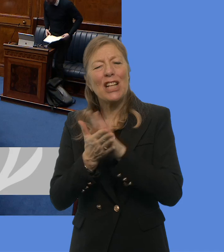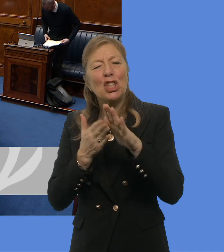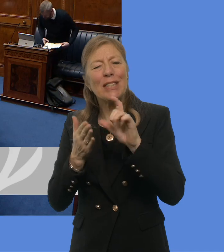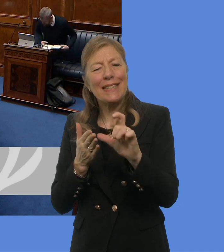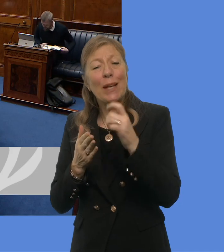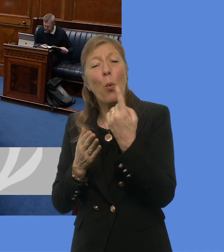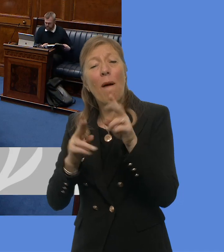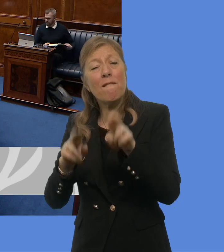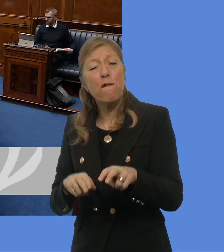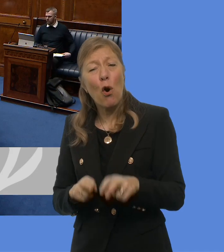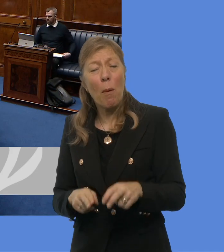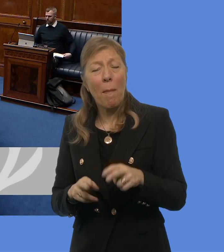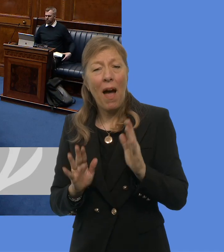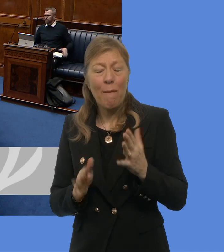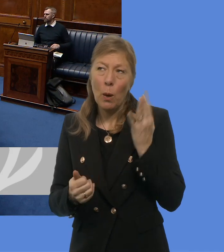cracks. Sir.